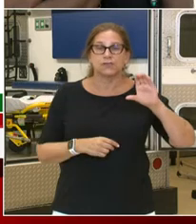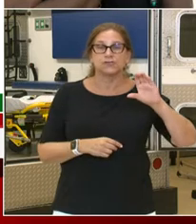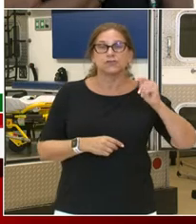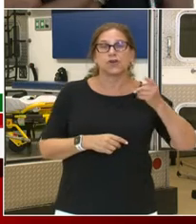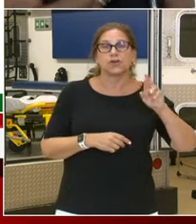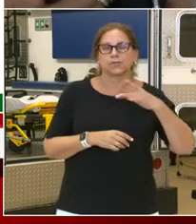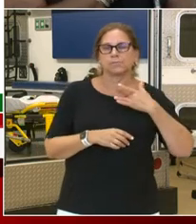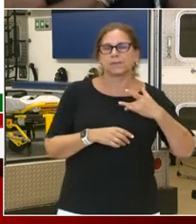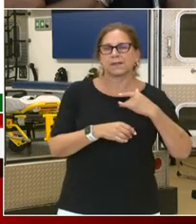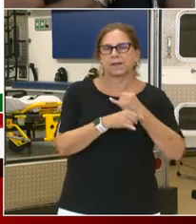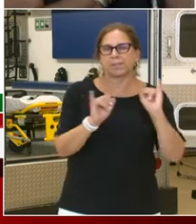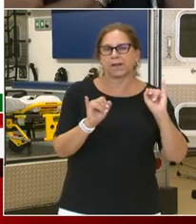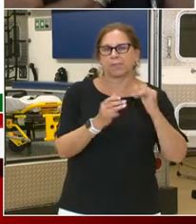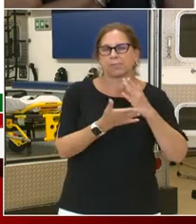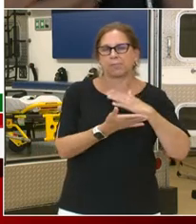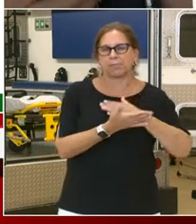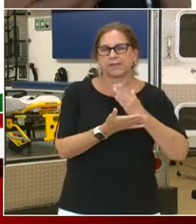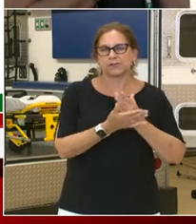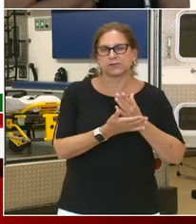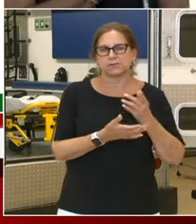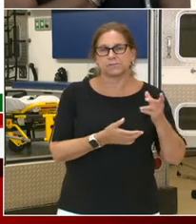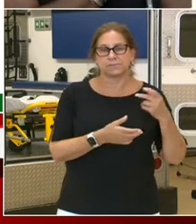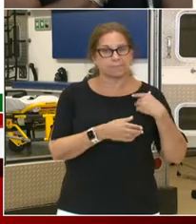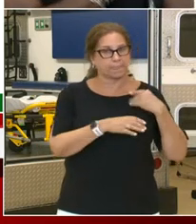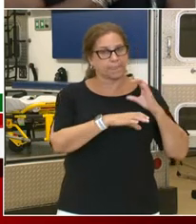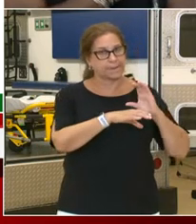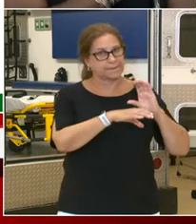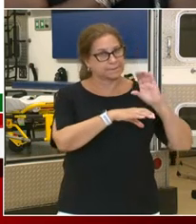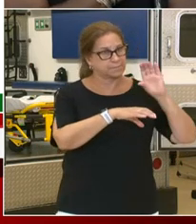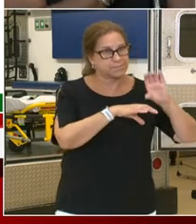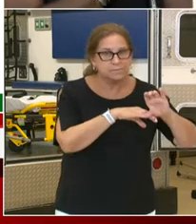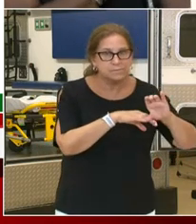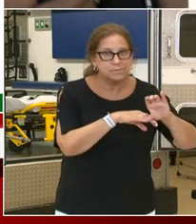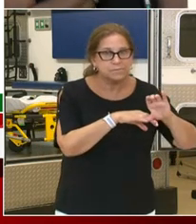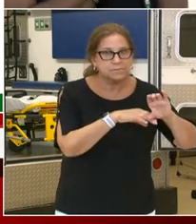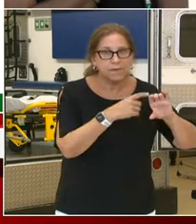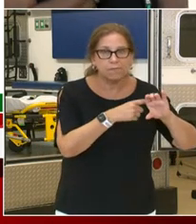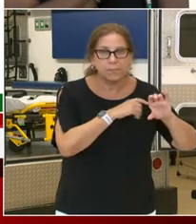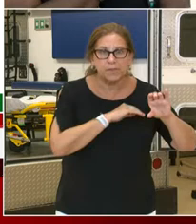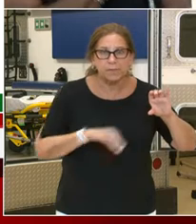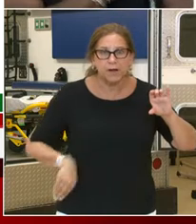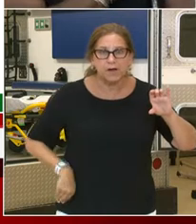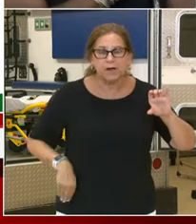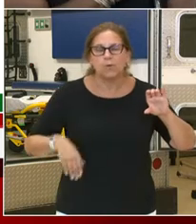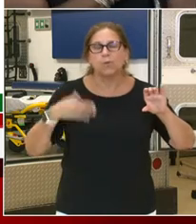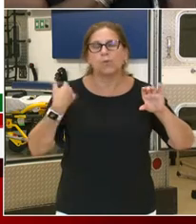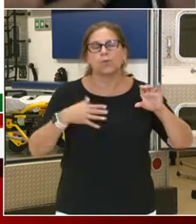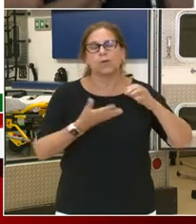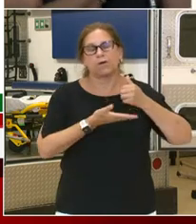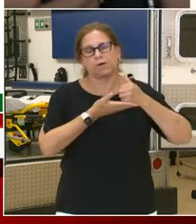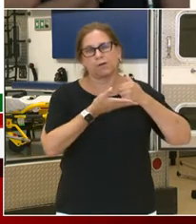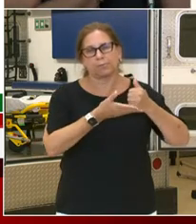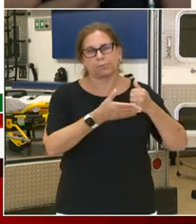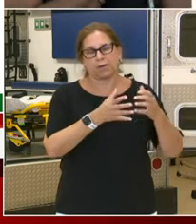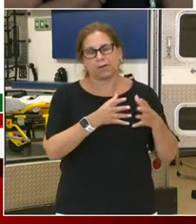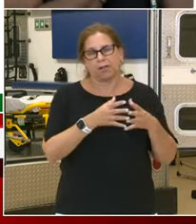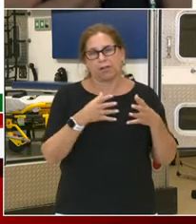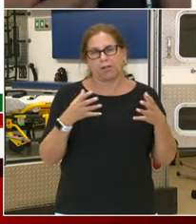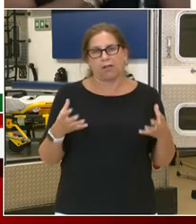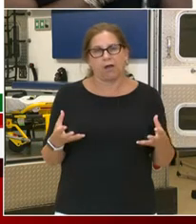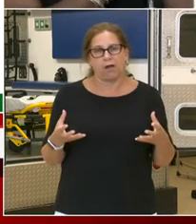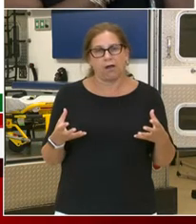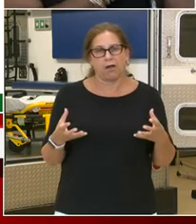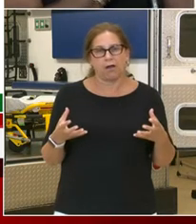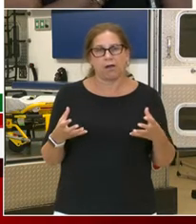far. So investment in additional staffing, investment in social and emotional supports, investments in accelerating